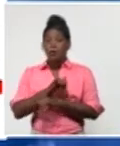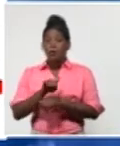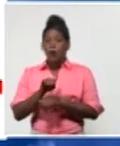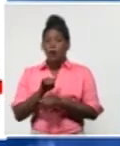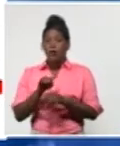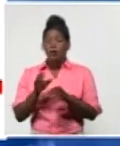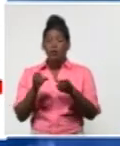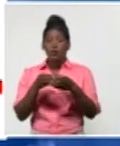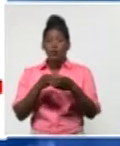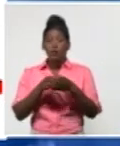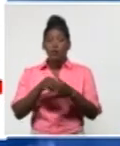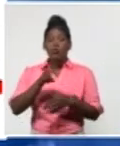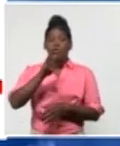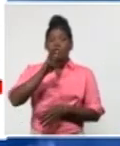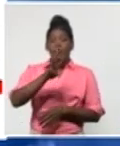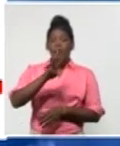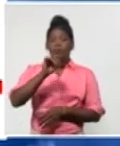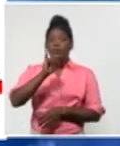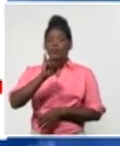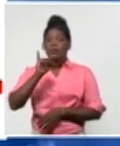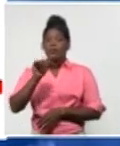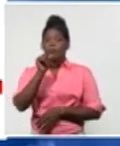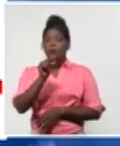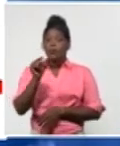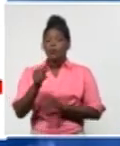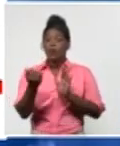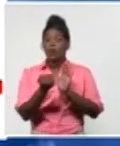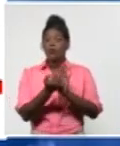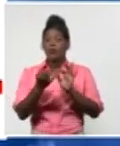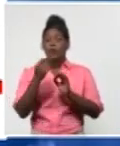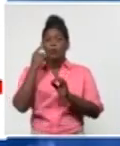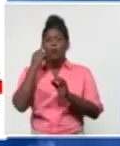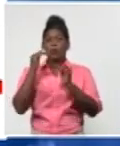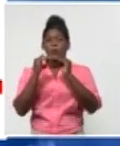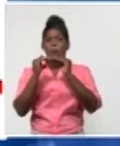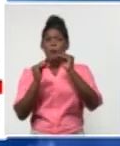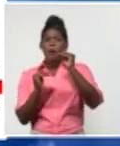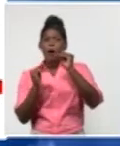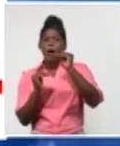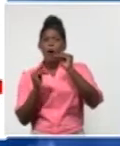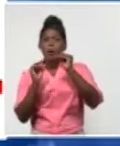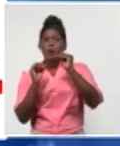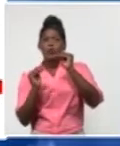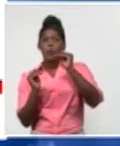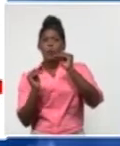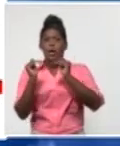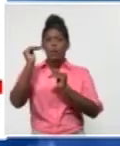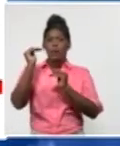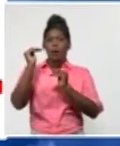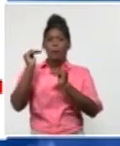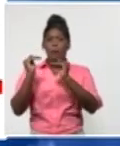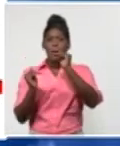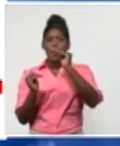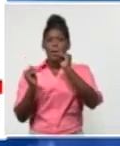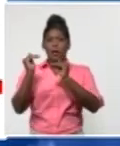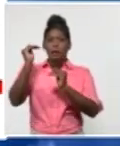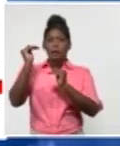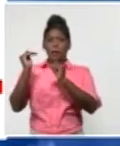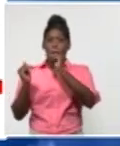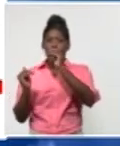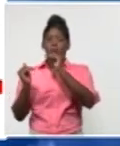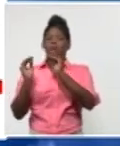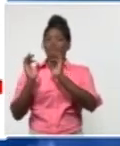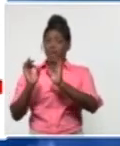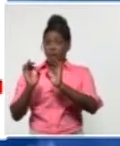366 confirmed cases. Then it went down. Then we had a peak in week